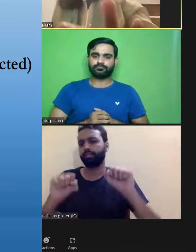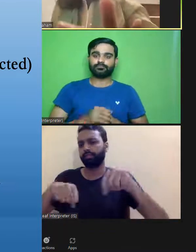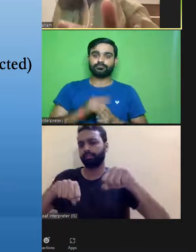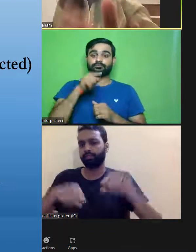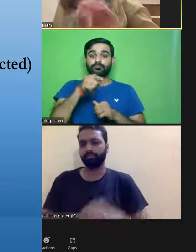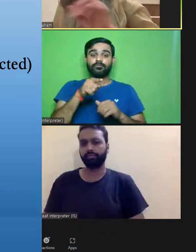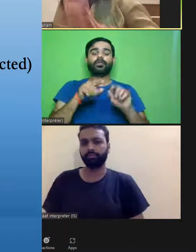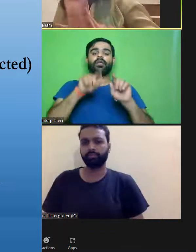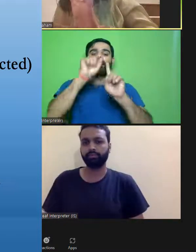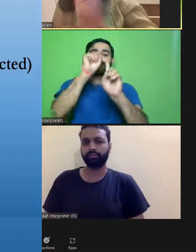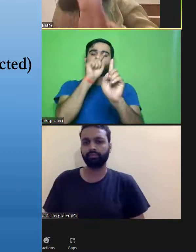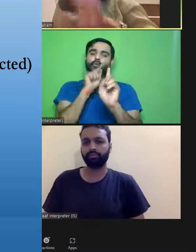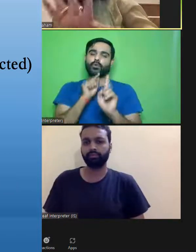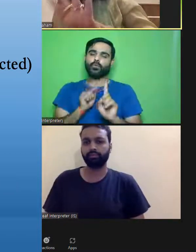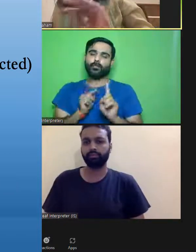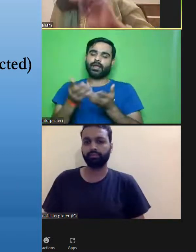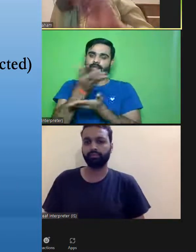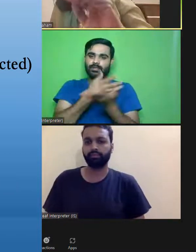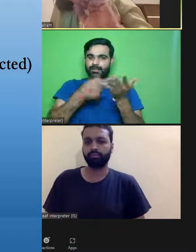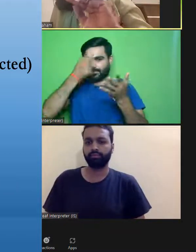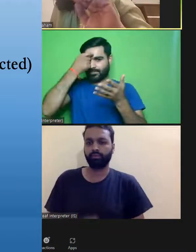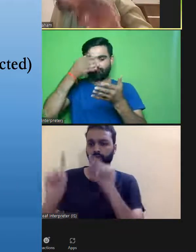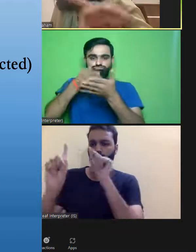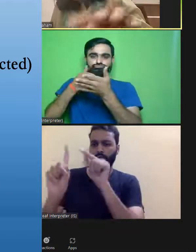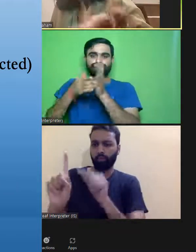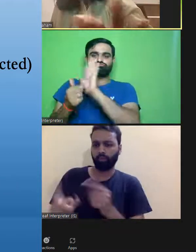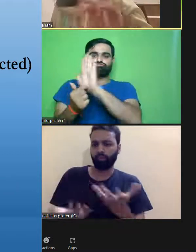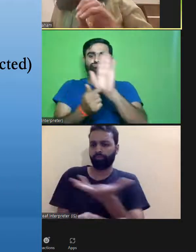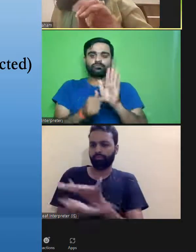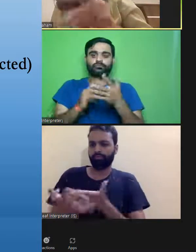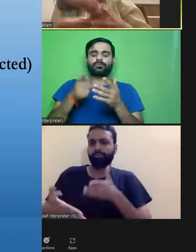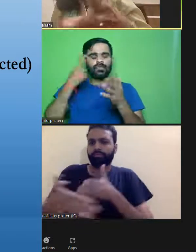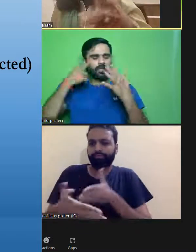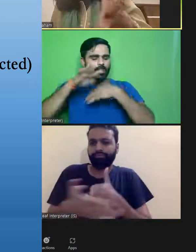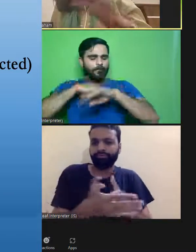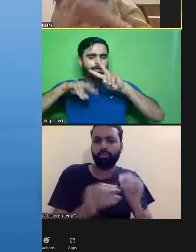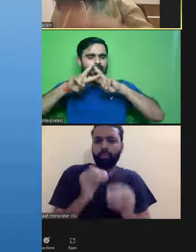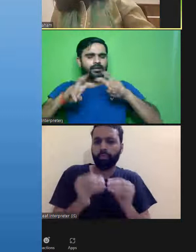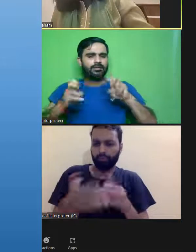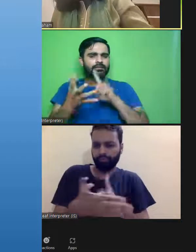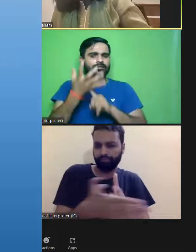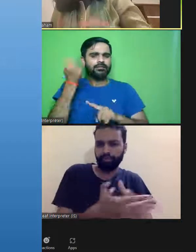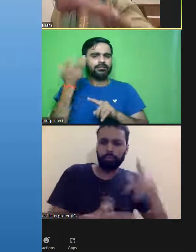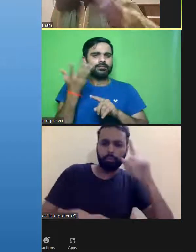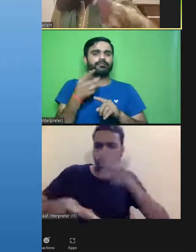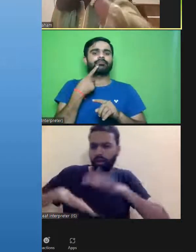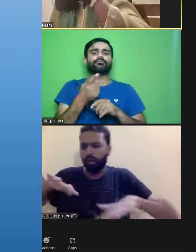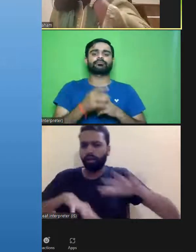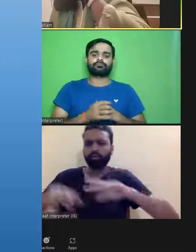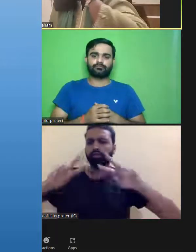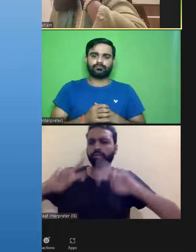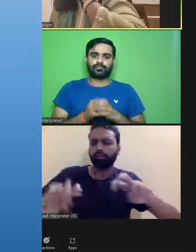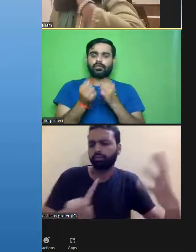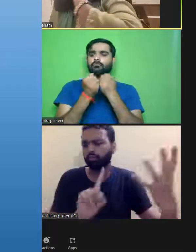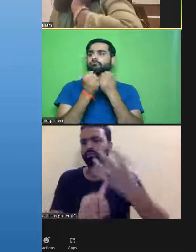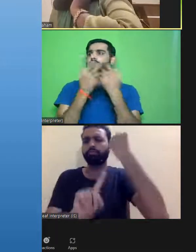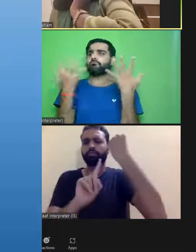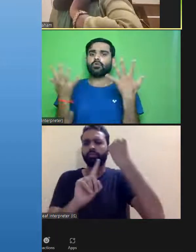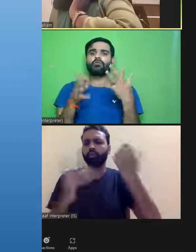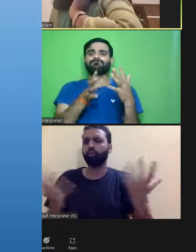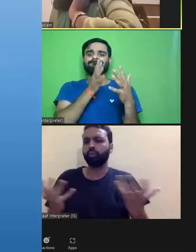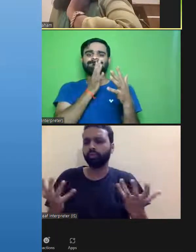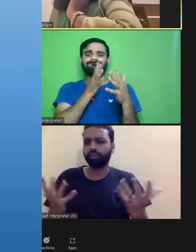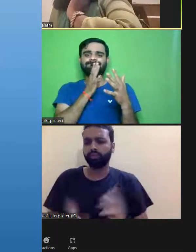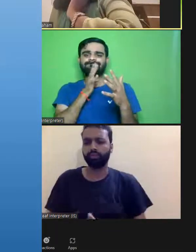were highlighted as key issues. Now, what were some of the analysis and the pitfalls? Next slide is that most of them spoke about